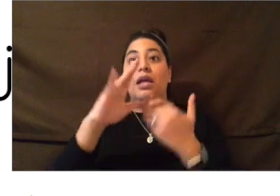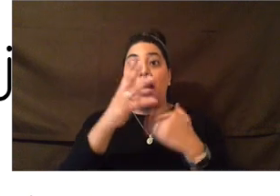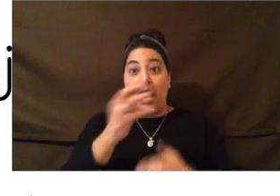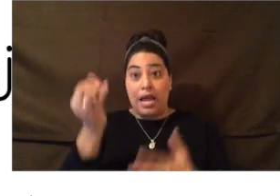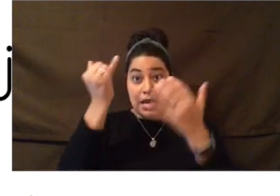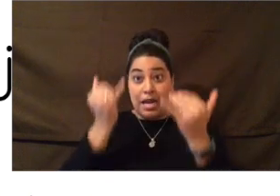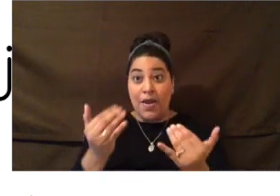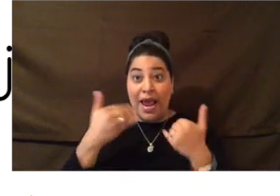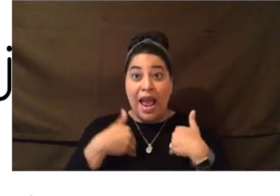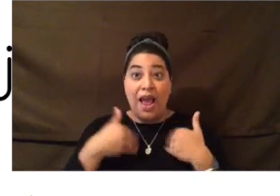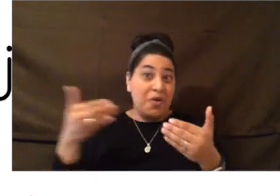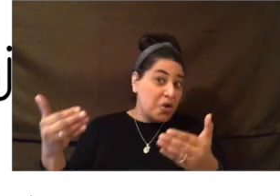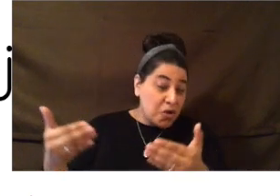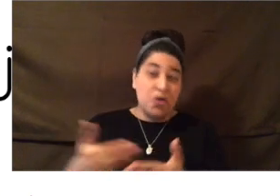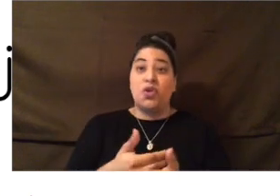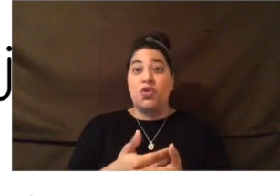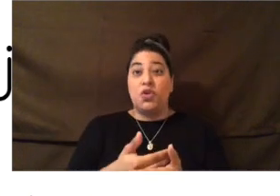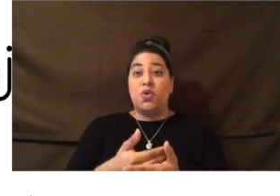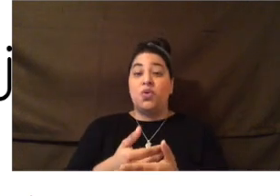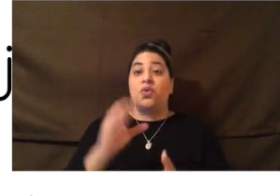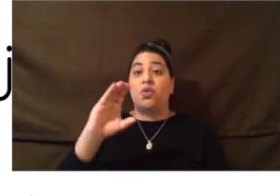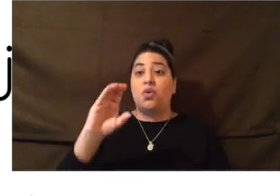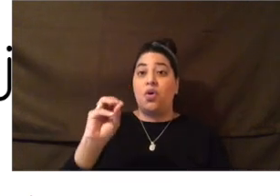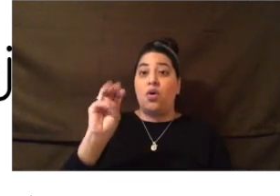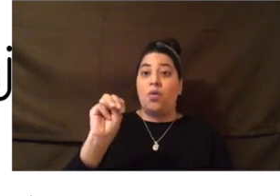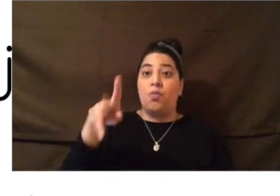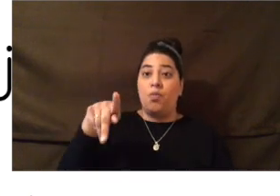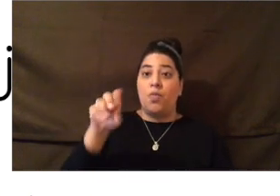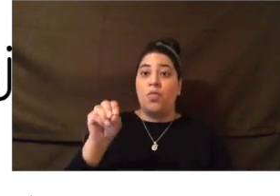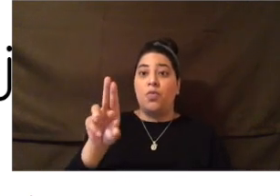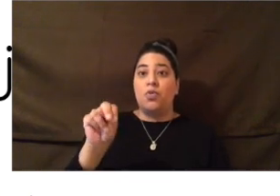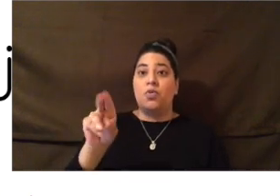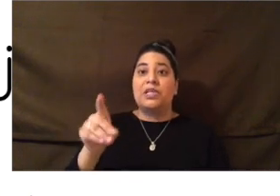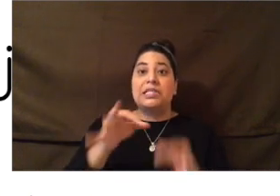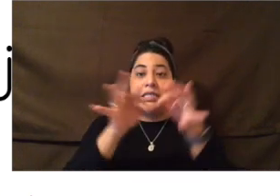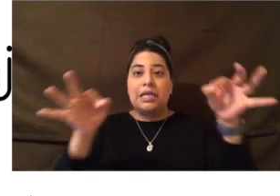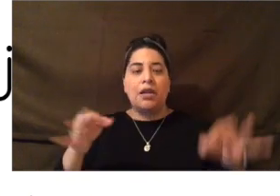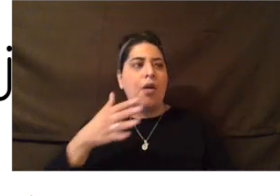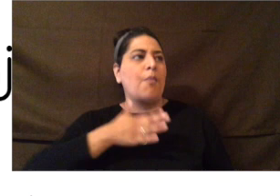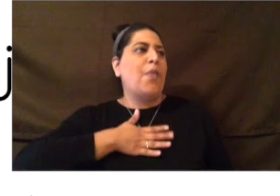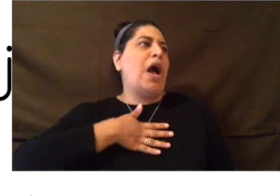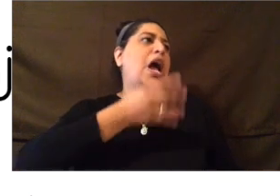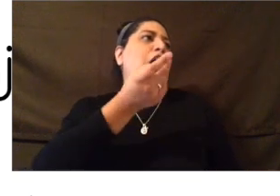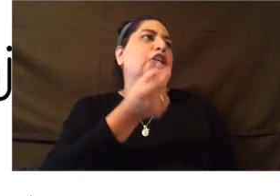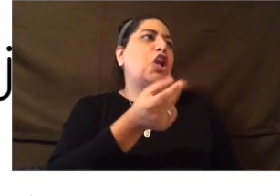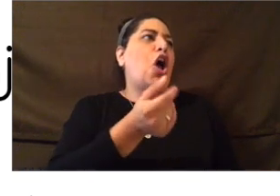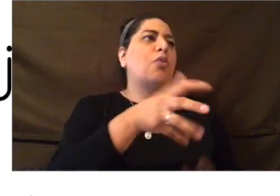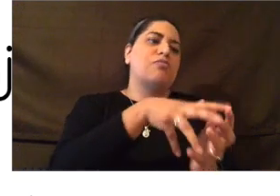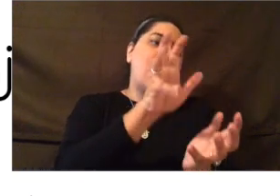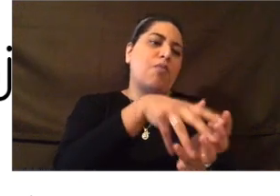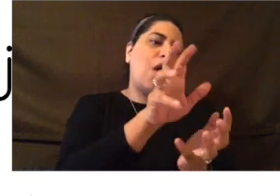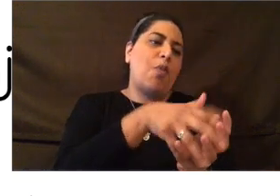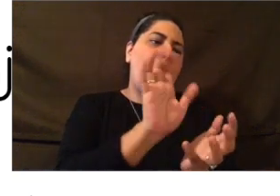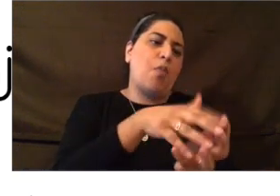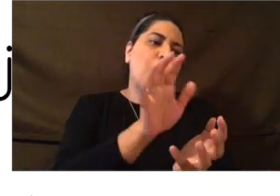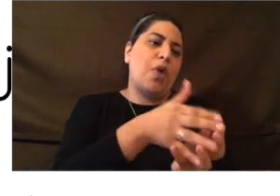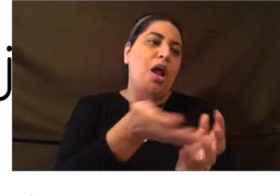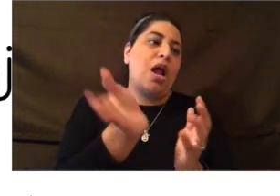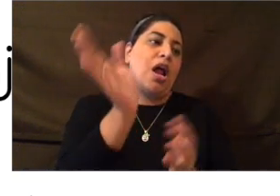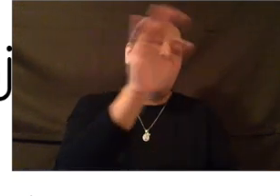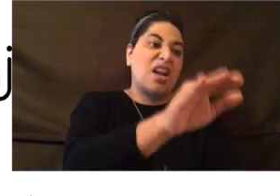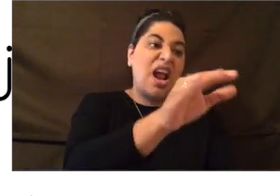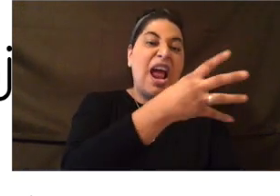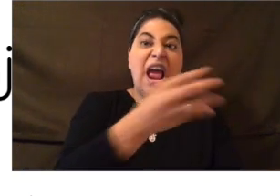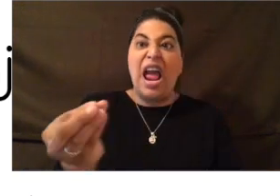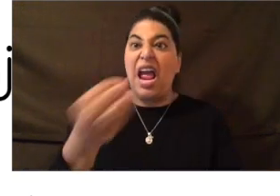lowercase letter. And now I have a new complete compound sentence that reads, my dog barks a lot